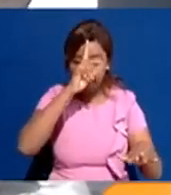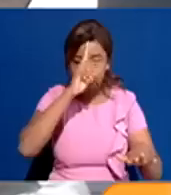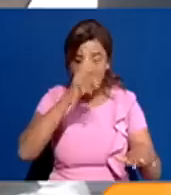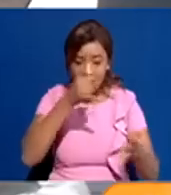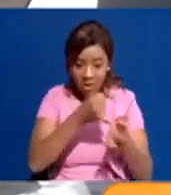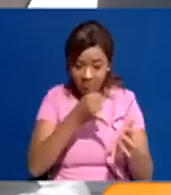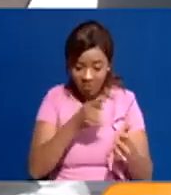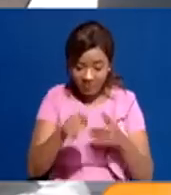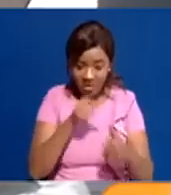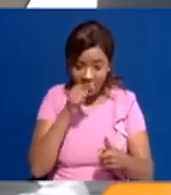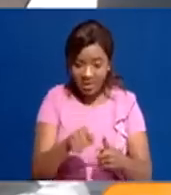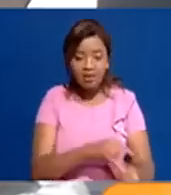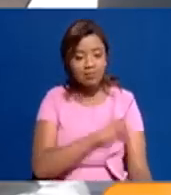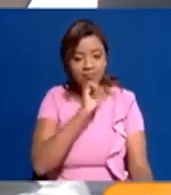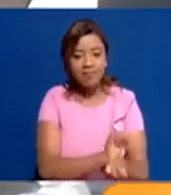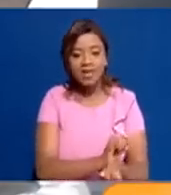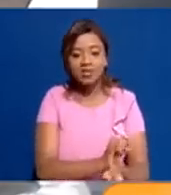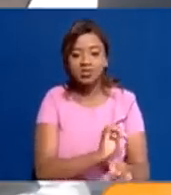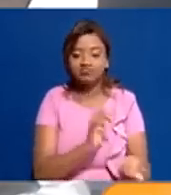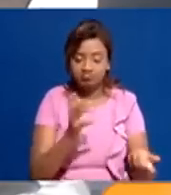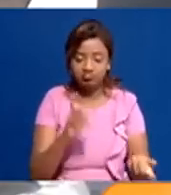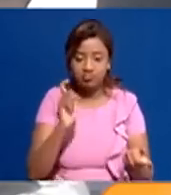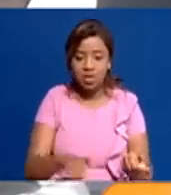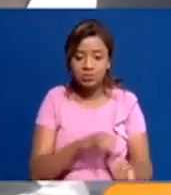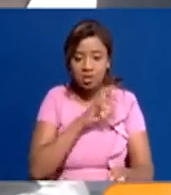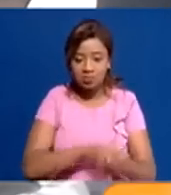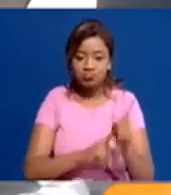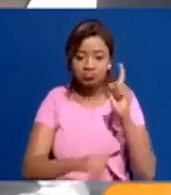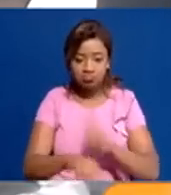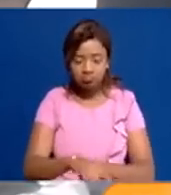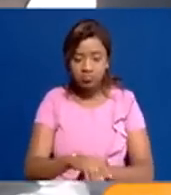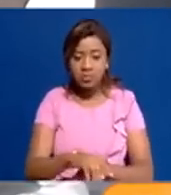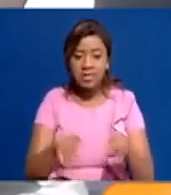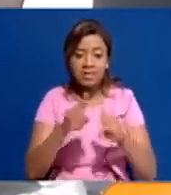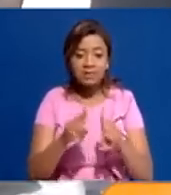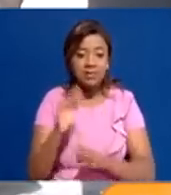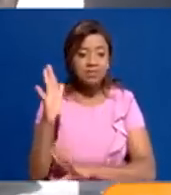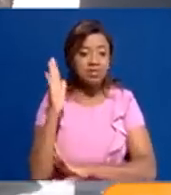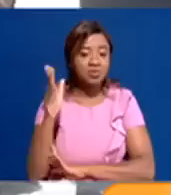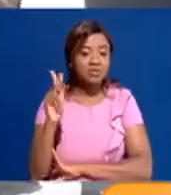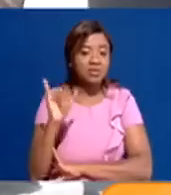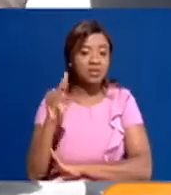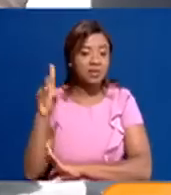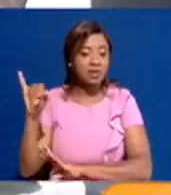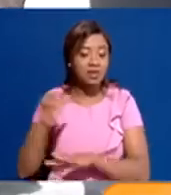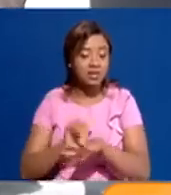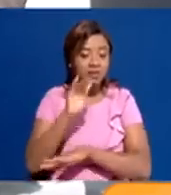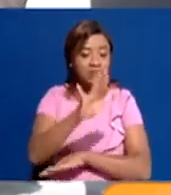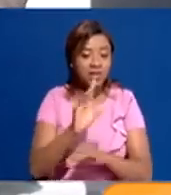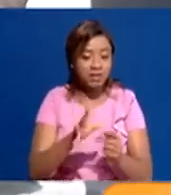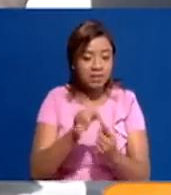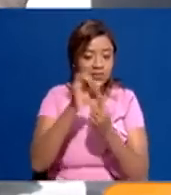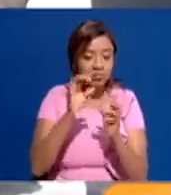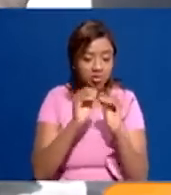prosecution of his killers. Well, this as Interior Cabinet Secretary Kithure Kindiki dispatched a special team to probe